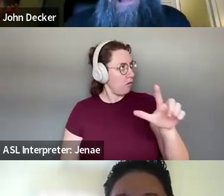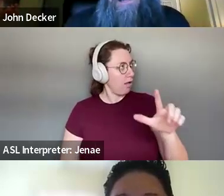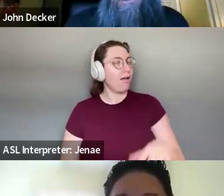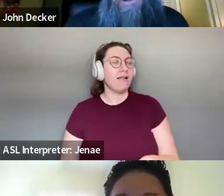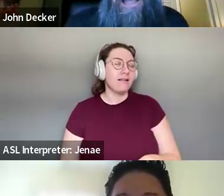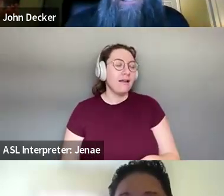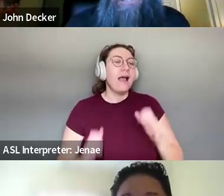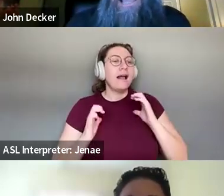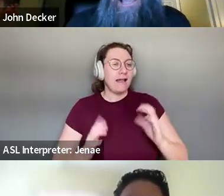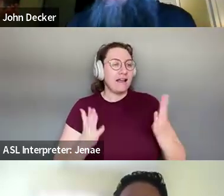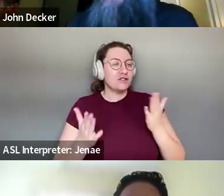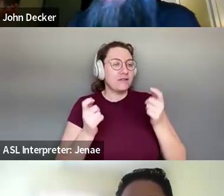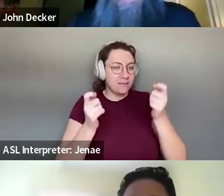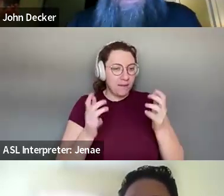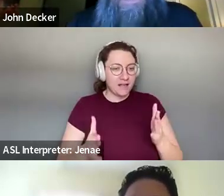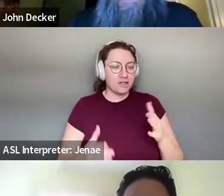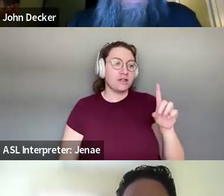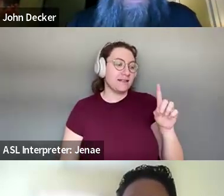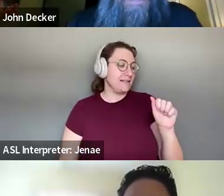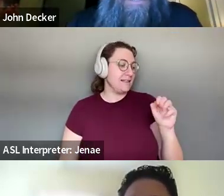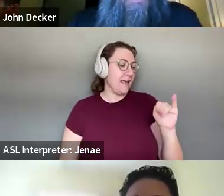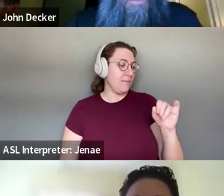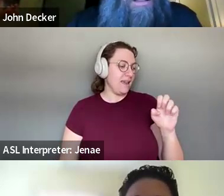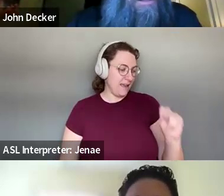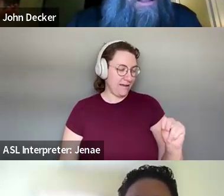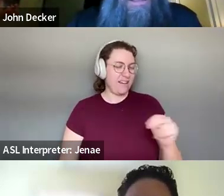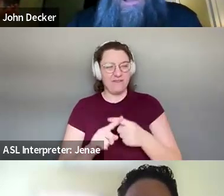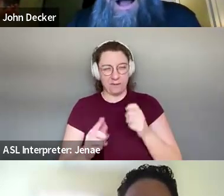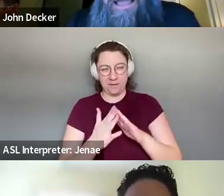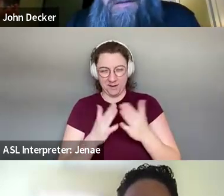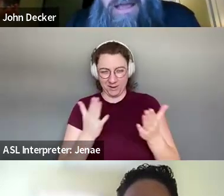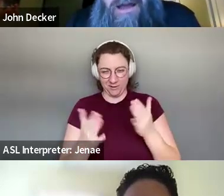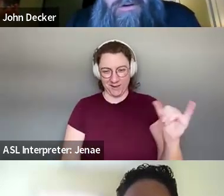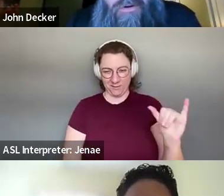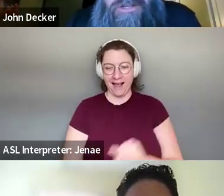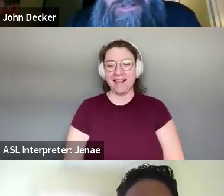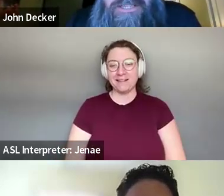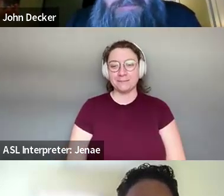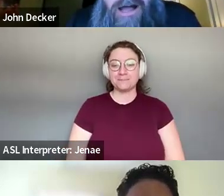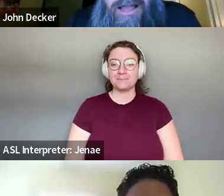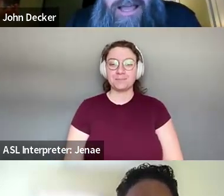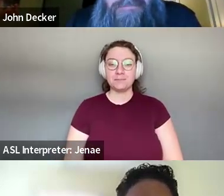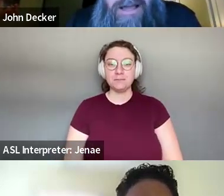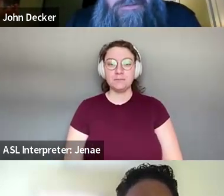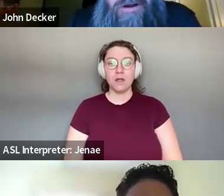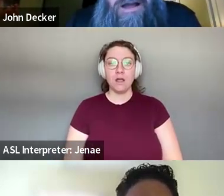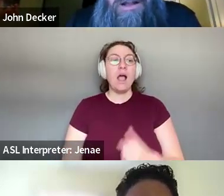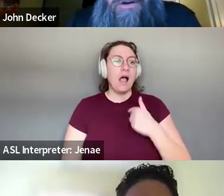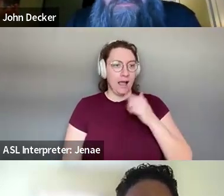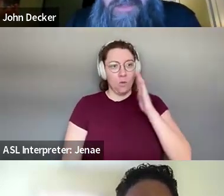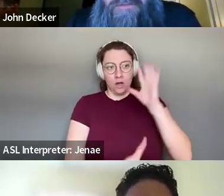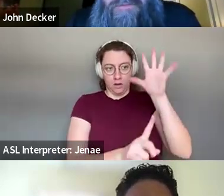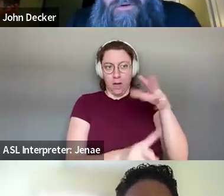client services manager, and Damien from community services as well. I am now going to spotlight